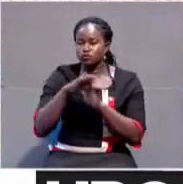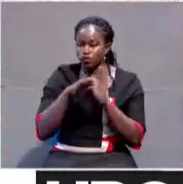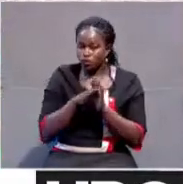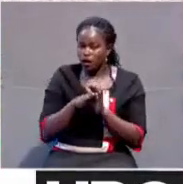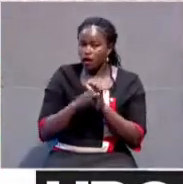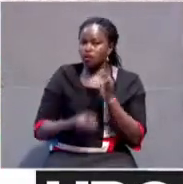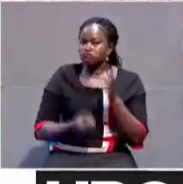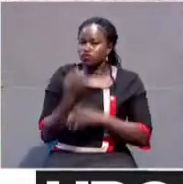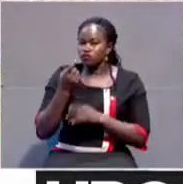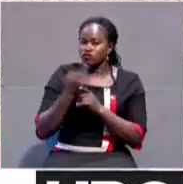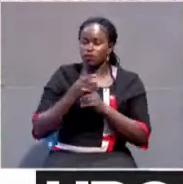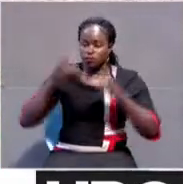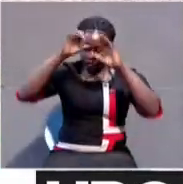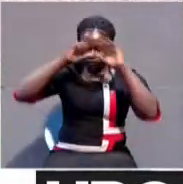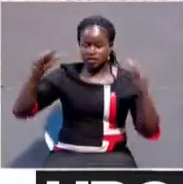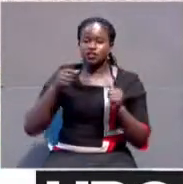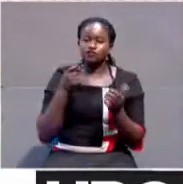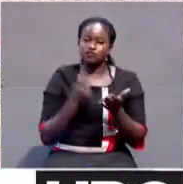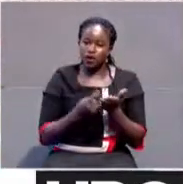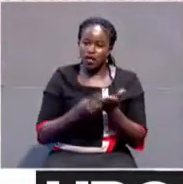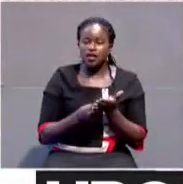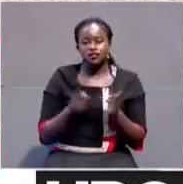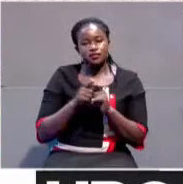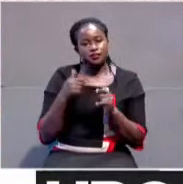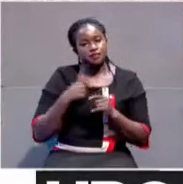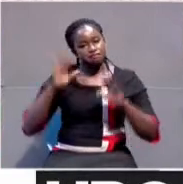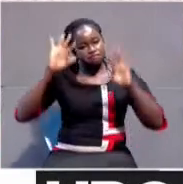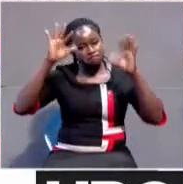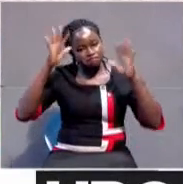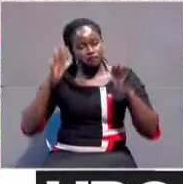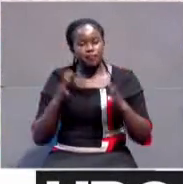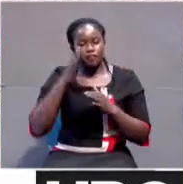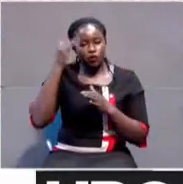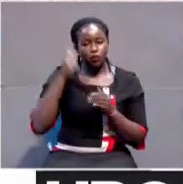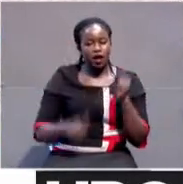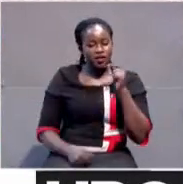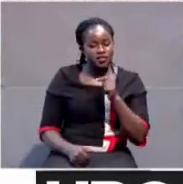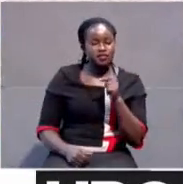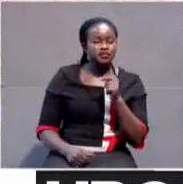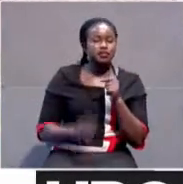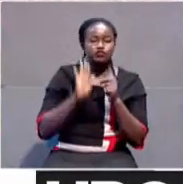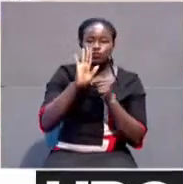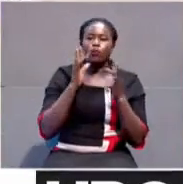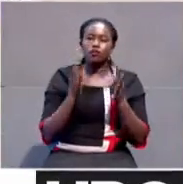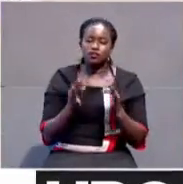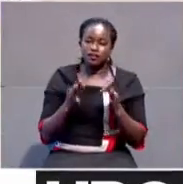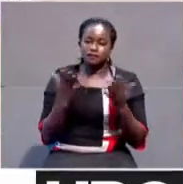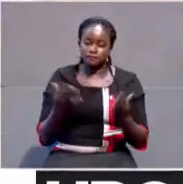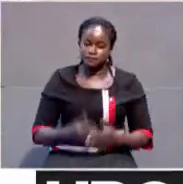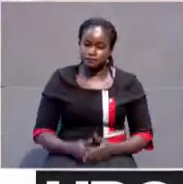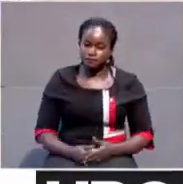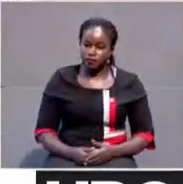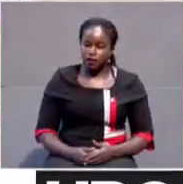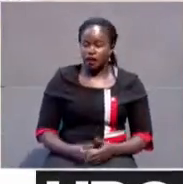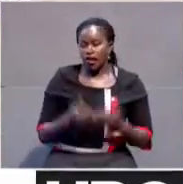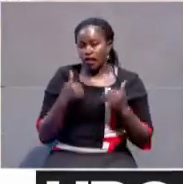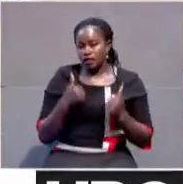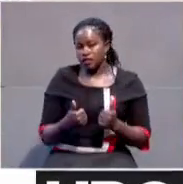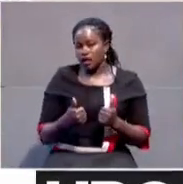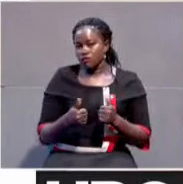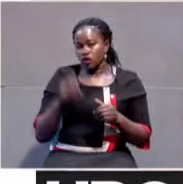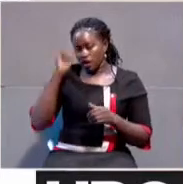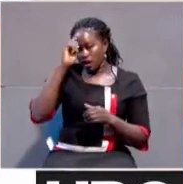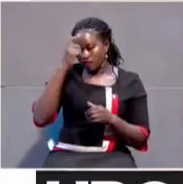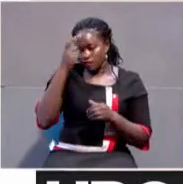Excellency, the President of Uganda. I congratulate you because this is going to be your property. The donation is under government